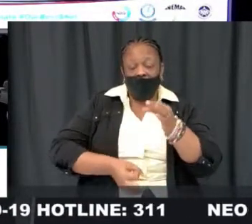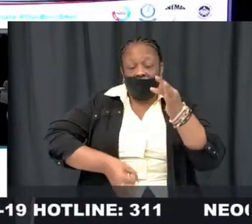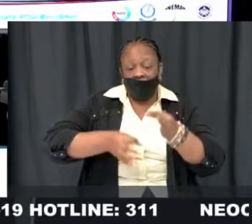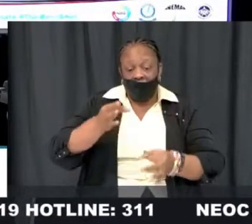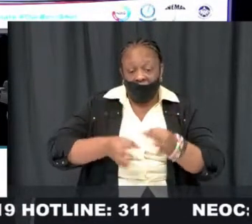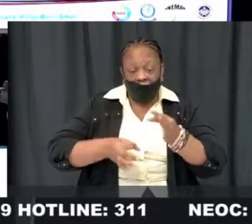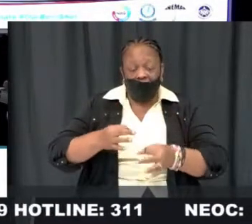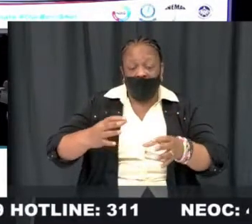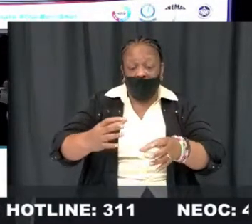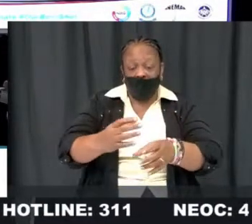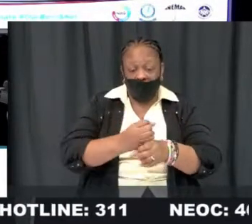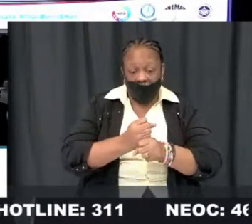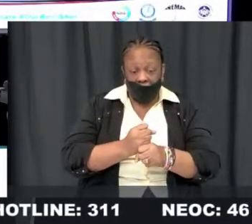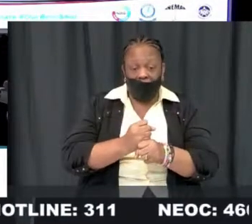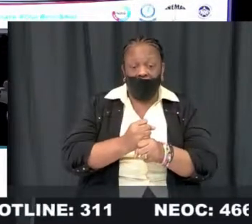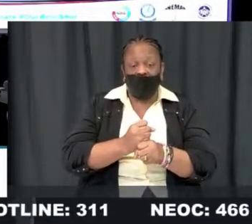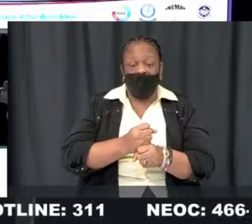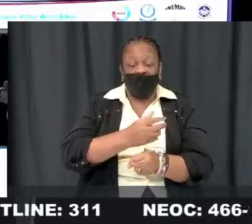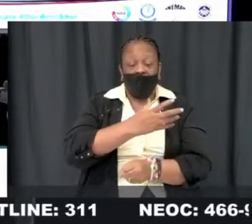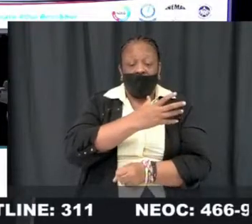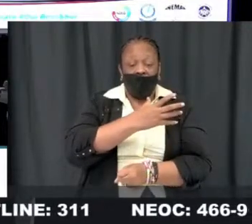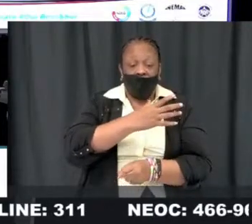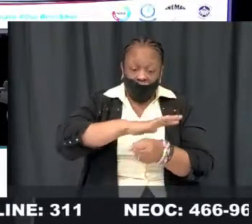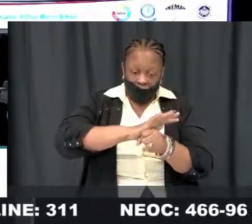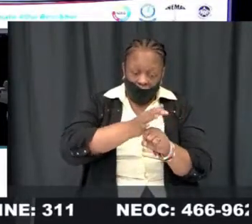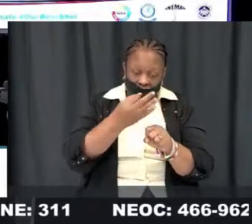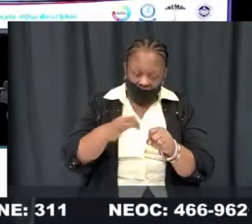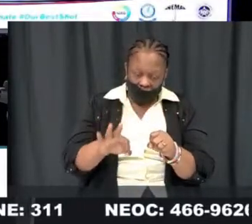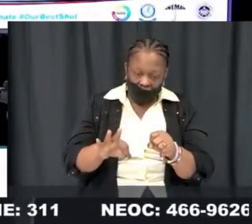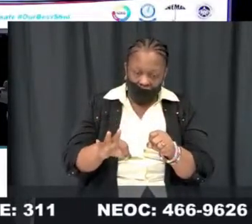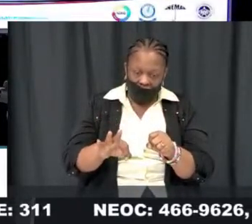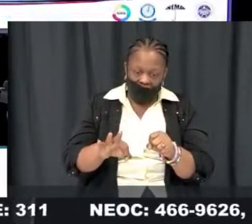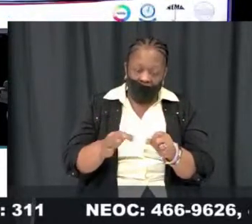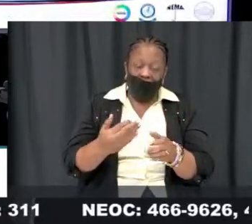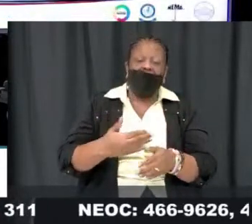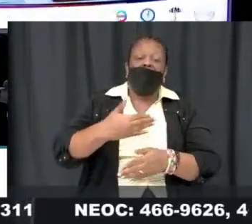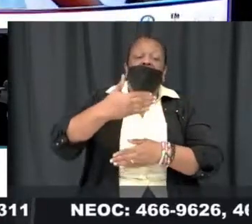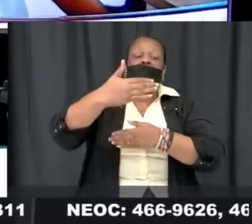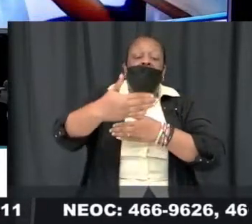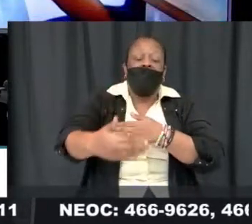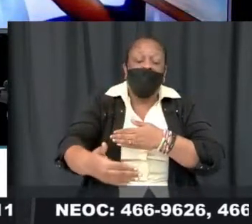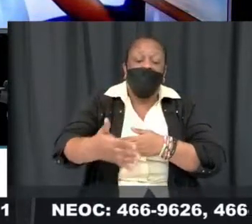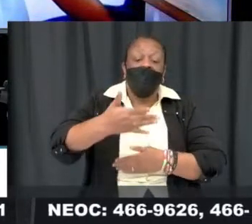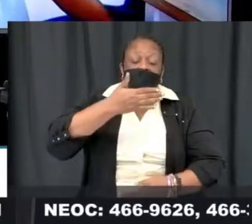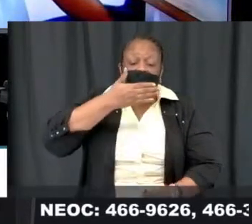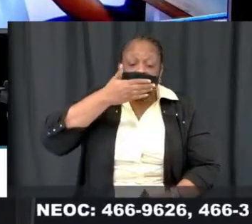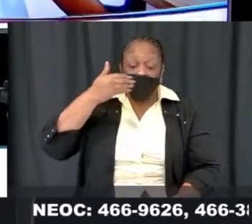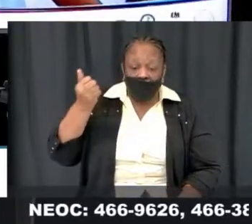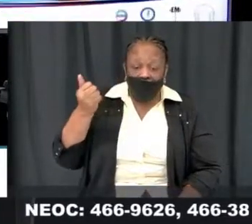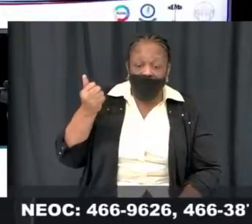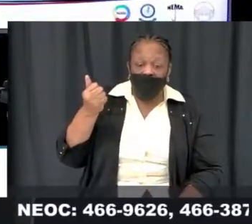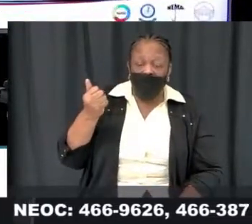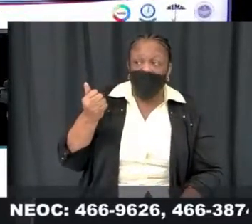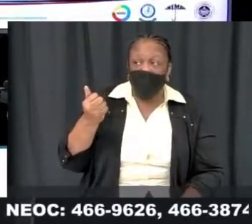got COVID. Now, the question is, when do you vaccinate persons after they have recovered? Once they have had their negative test and they